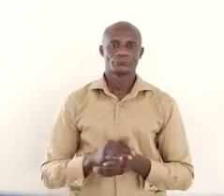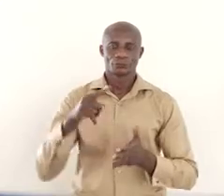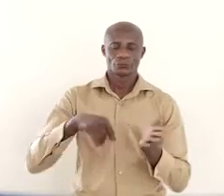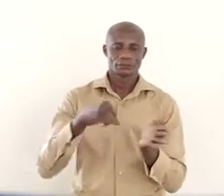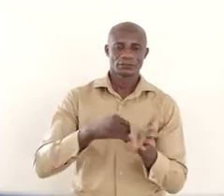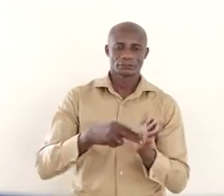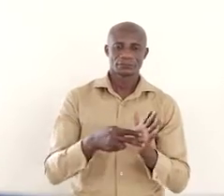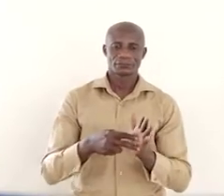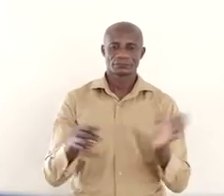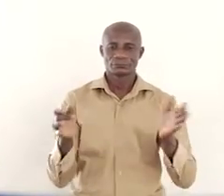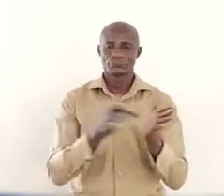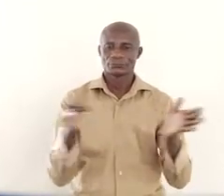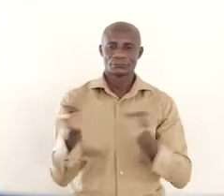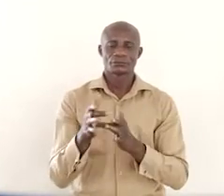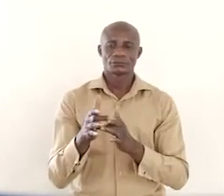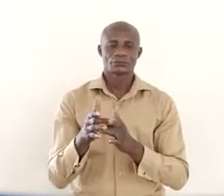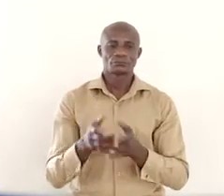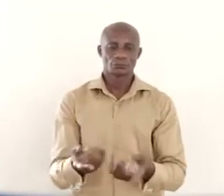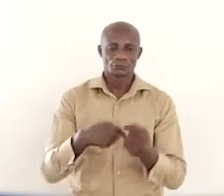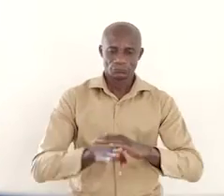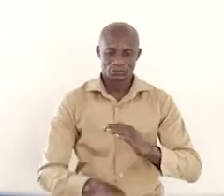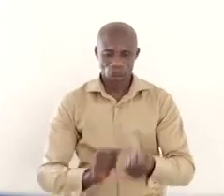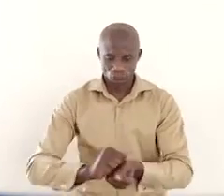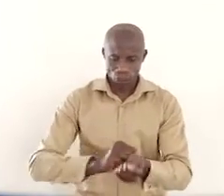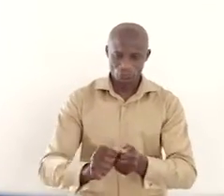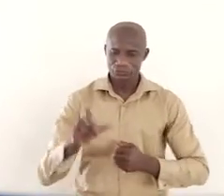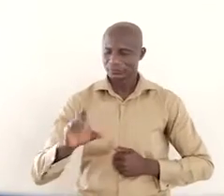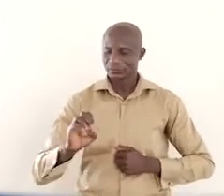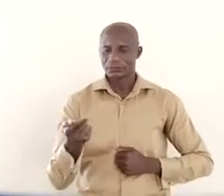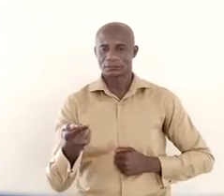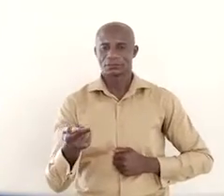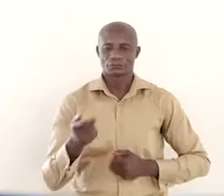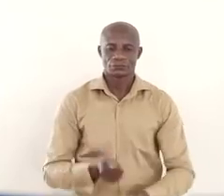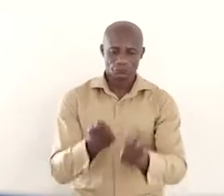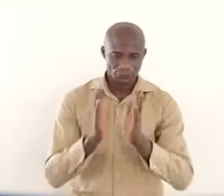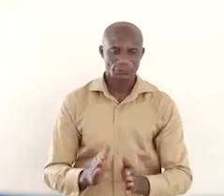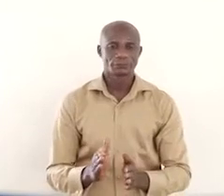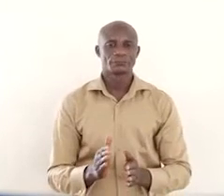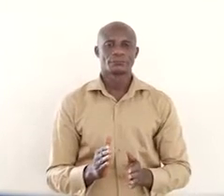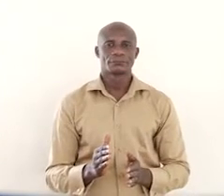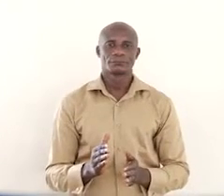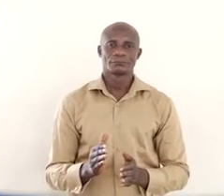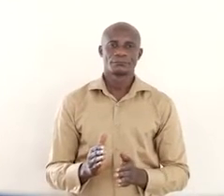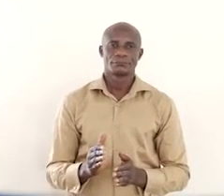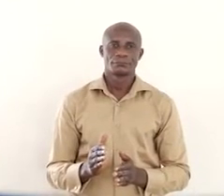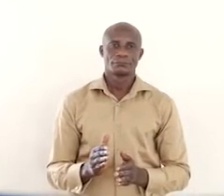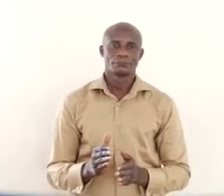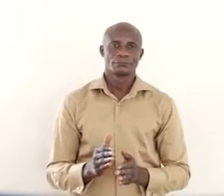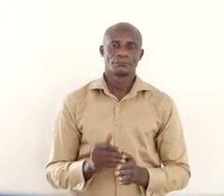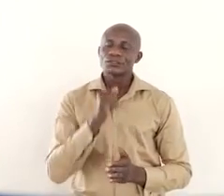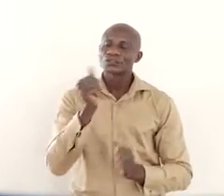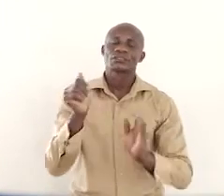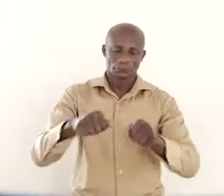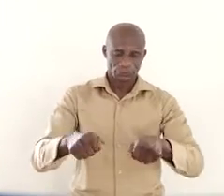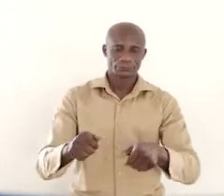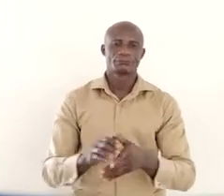What it means, Jesus stooping down to wash the feet of his disciples, as we celebrated a few days ago, is